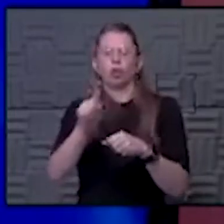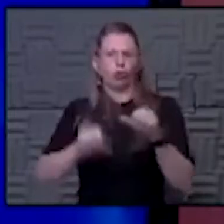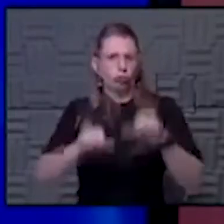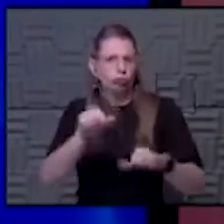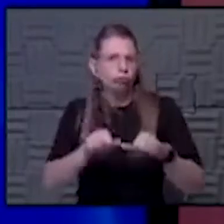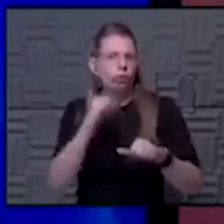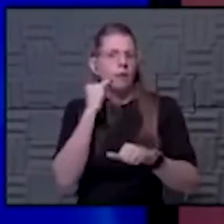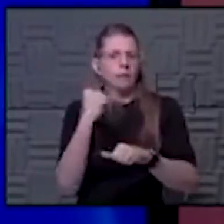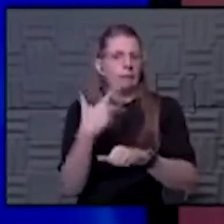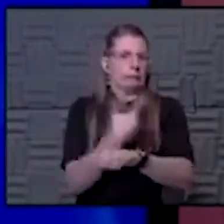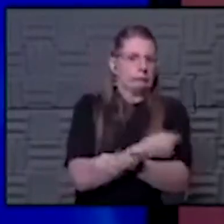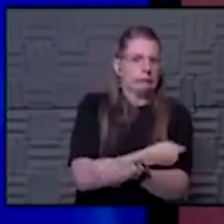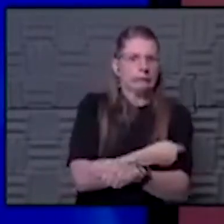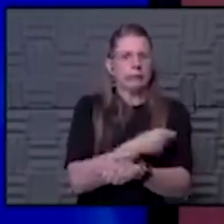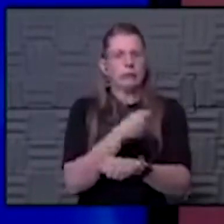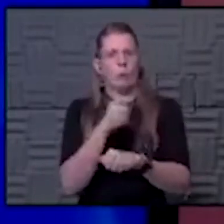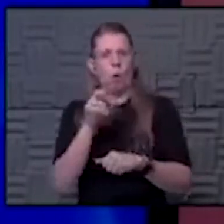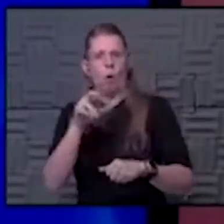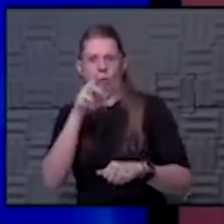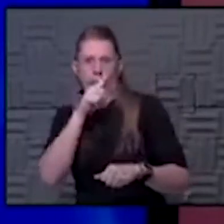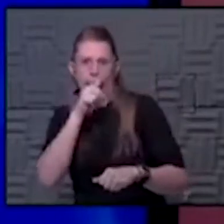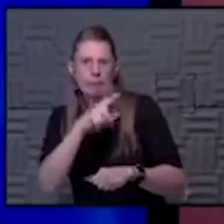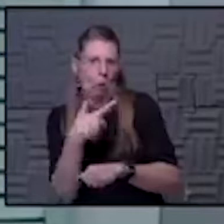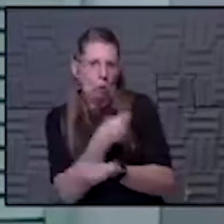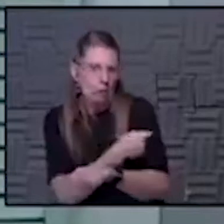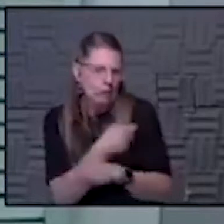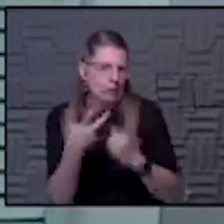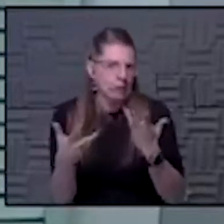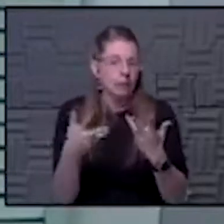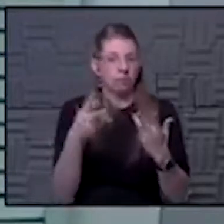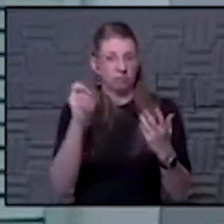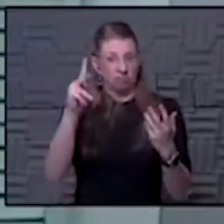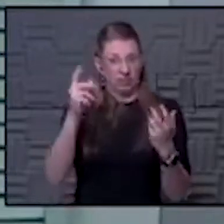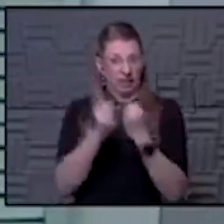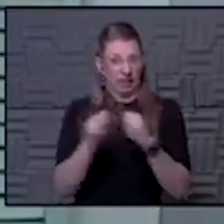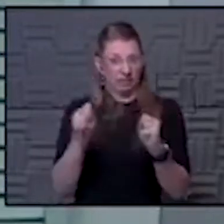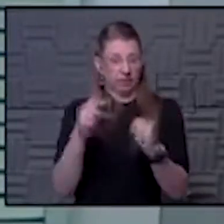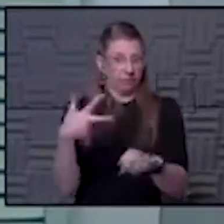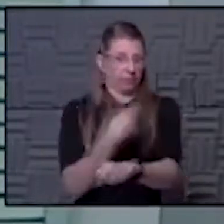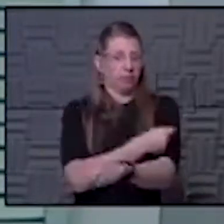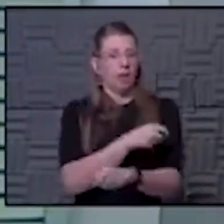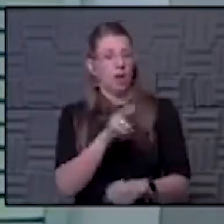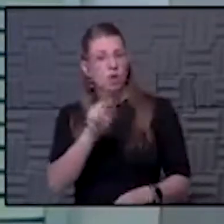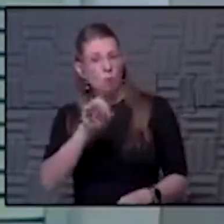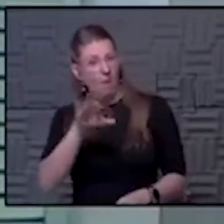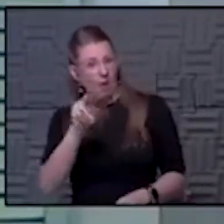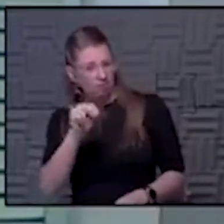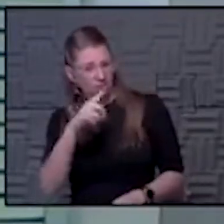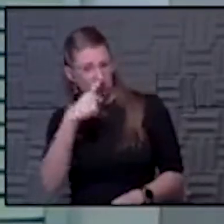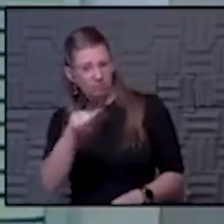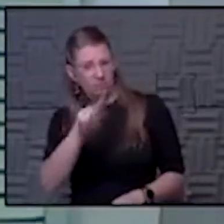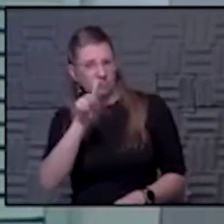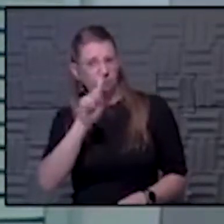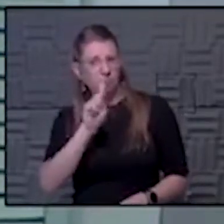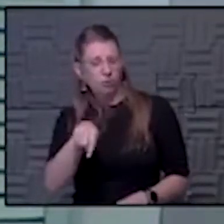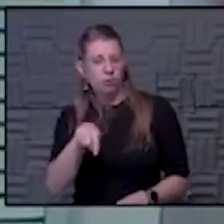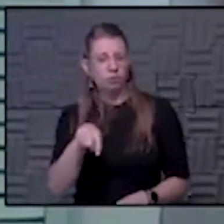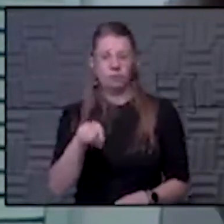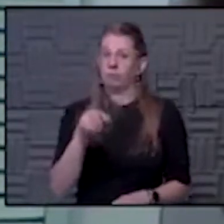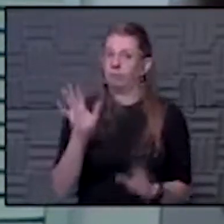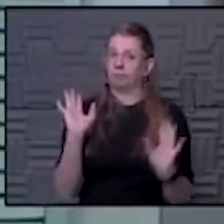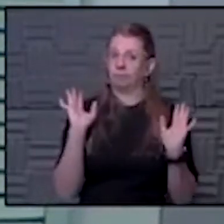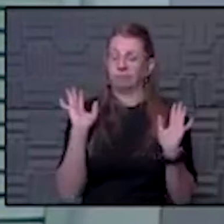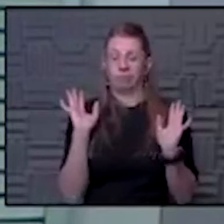Is it safe to go ahead and get one? Dr. Norman, I think, I know I have an answer to that too, so. That's not our